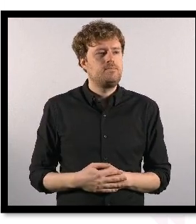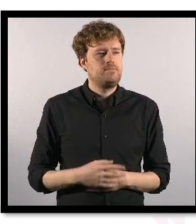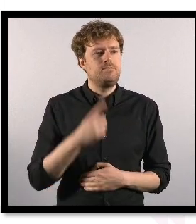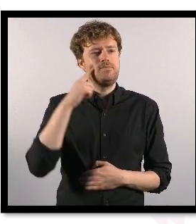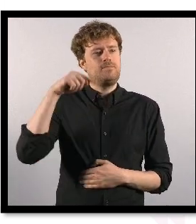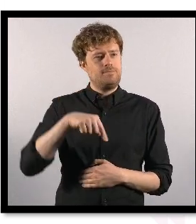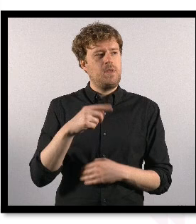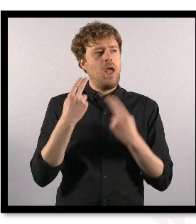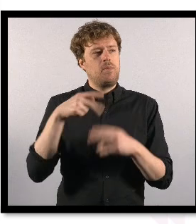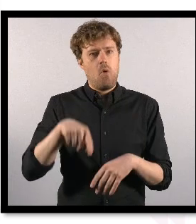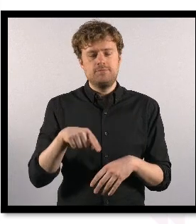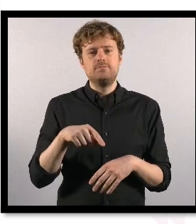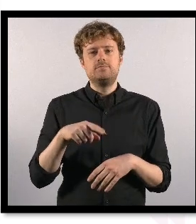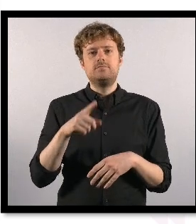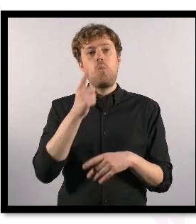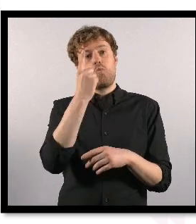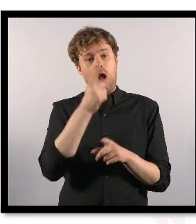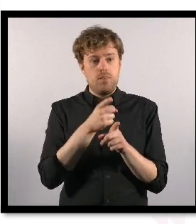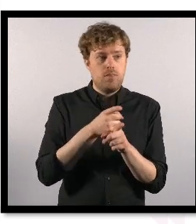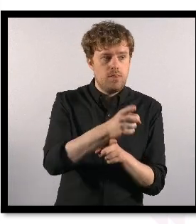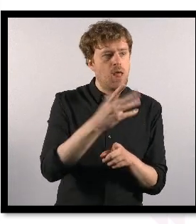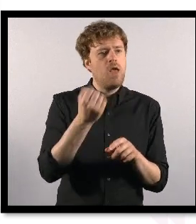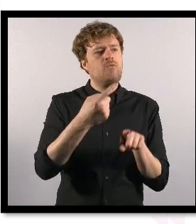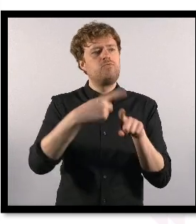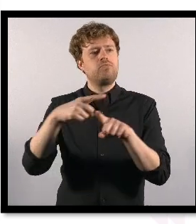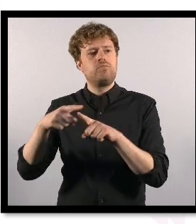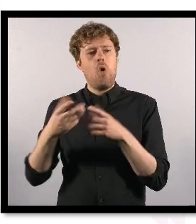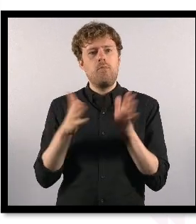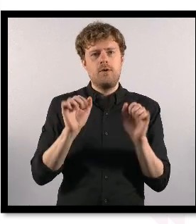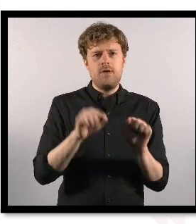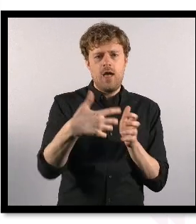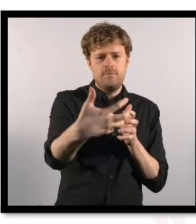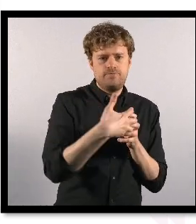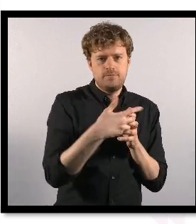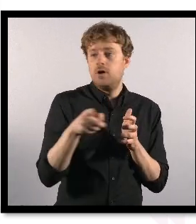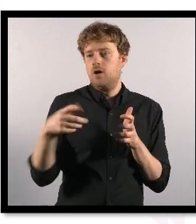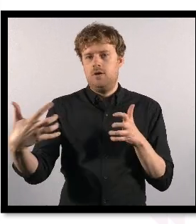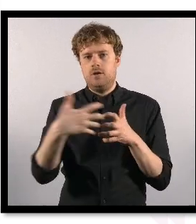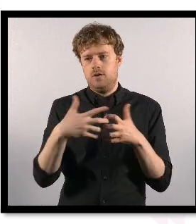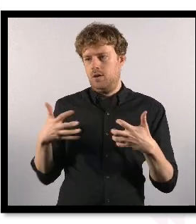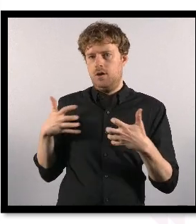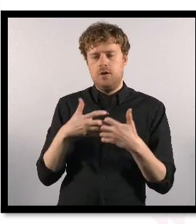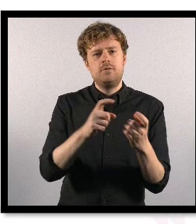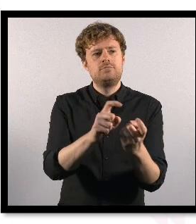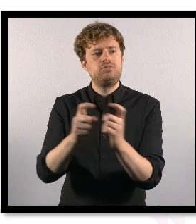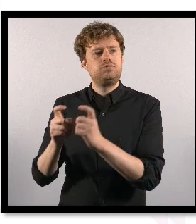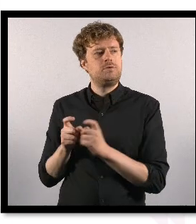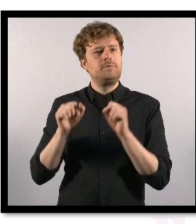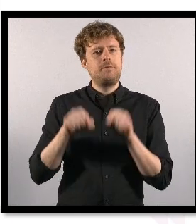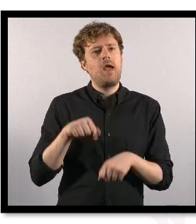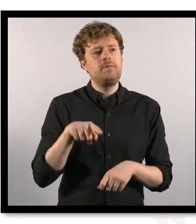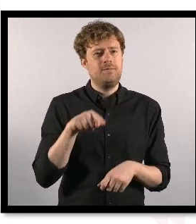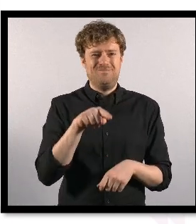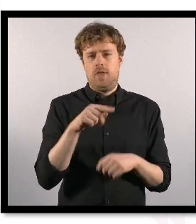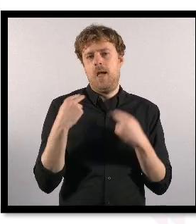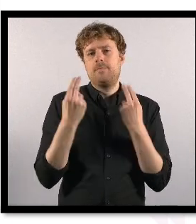solve everybody's problems. Everybody needs this kind of composable architectures. So the downside of that is we now have the landscape that's